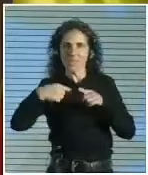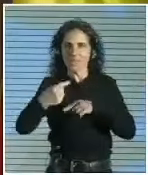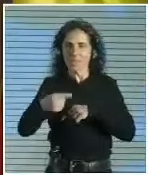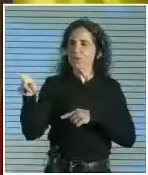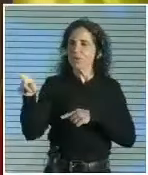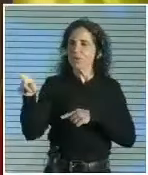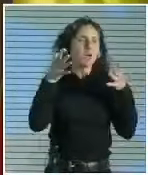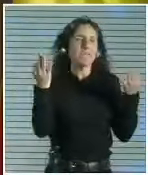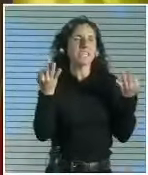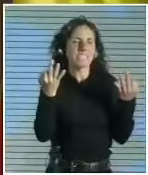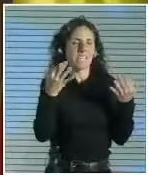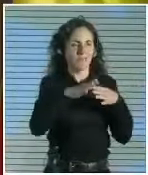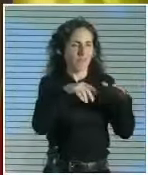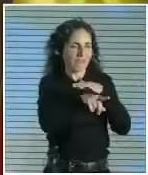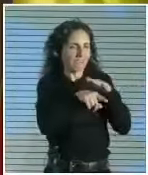move?